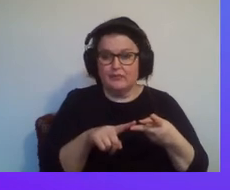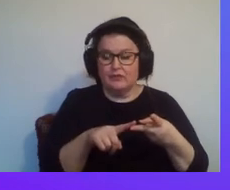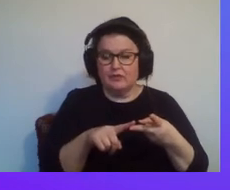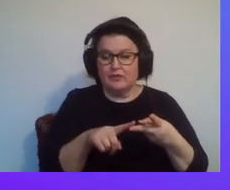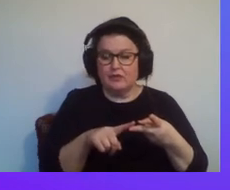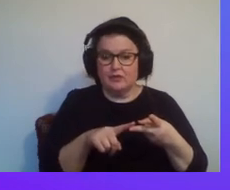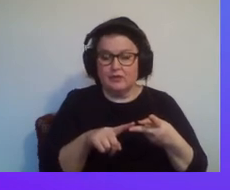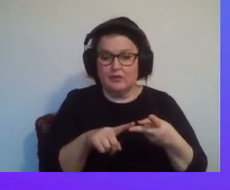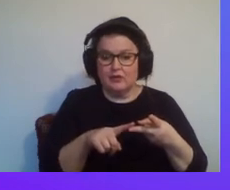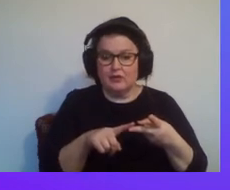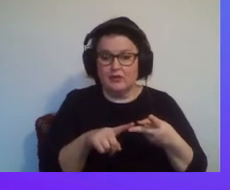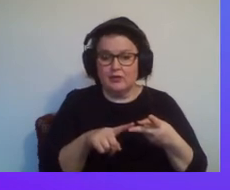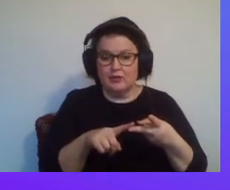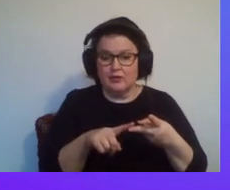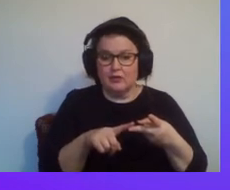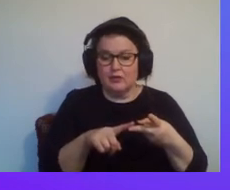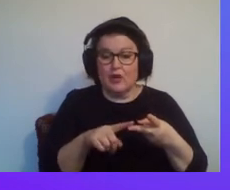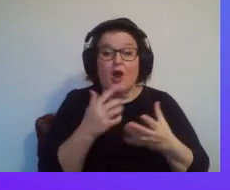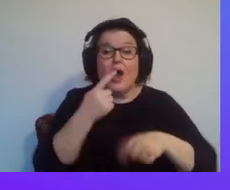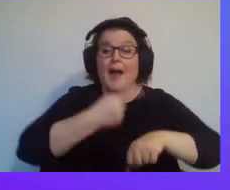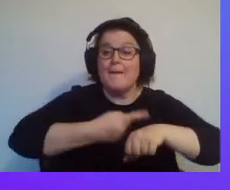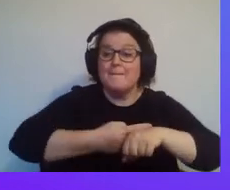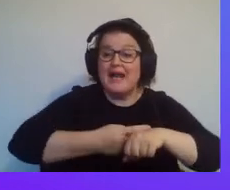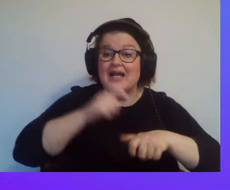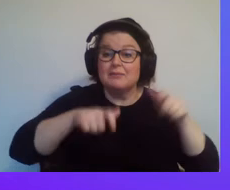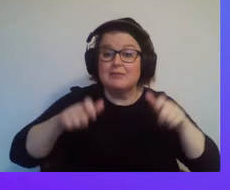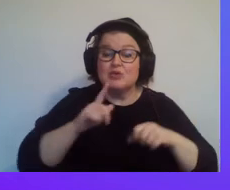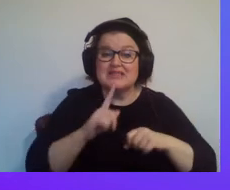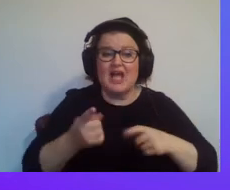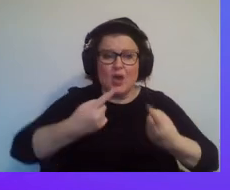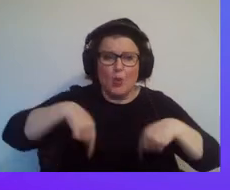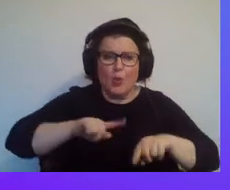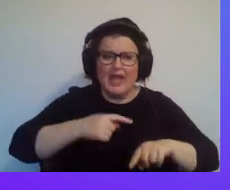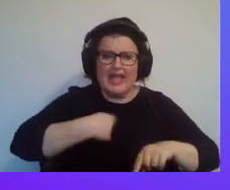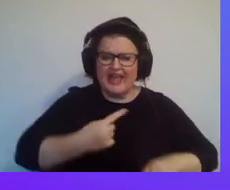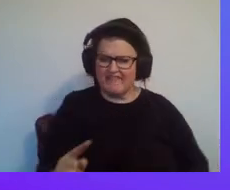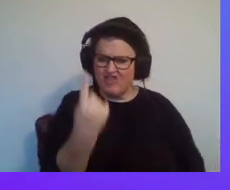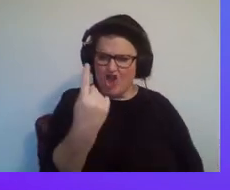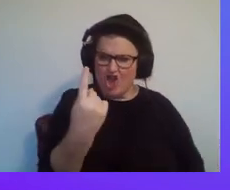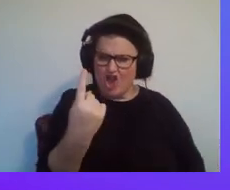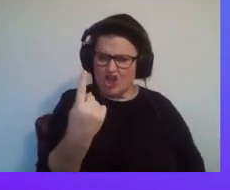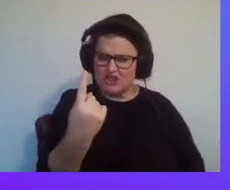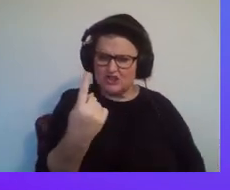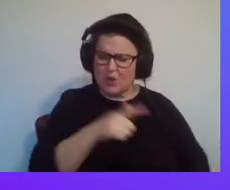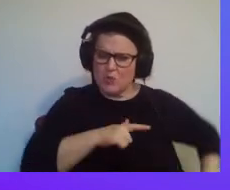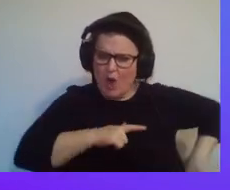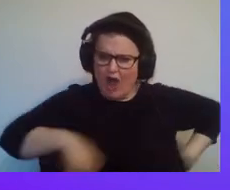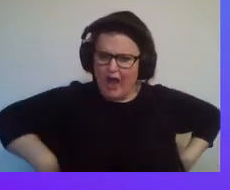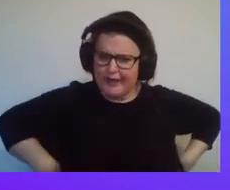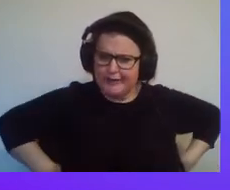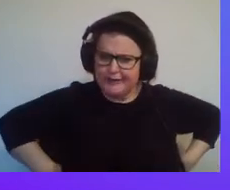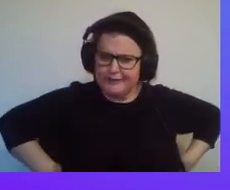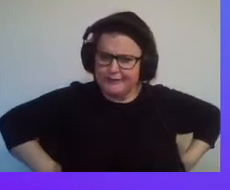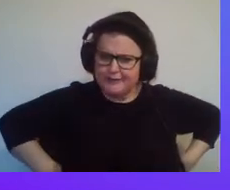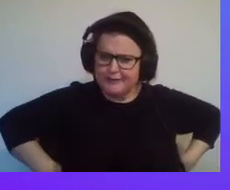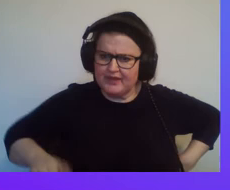distrust. He said that many Black people are saying, why are we first? The answer to that question, are we being put